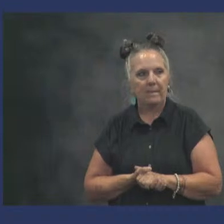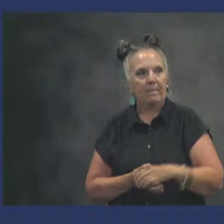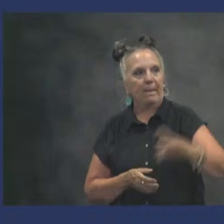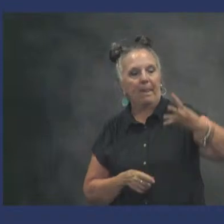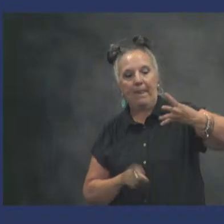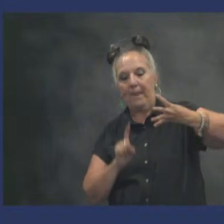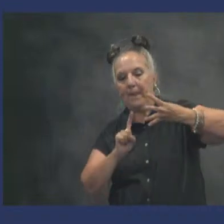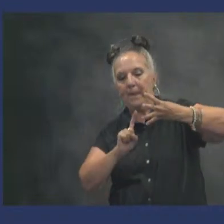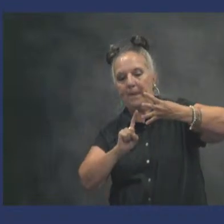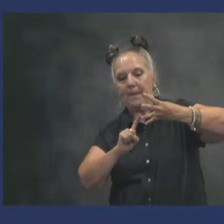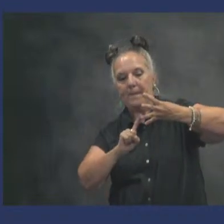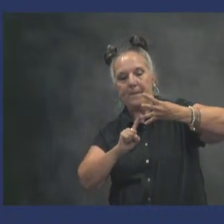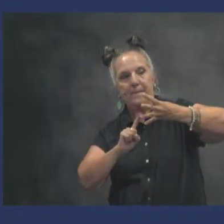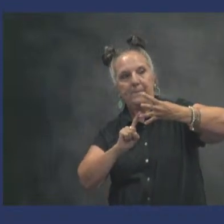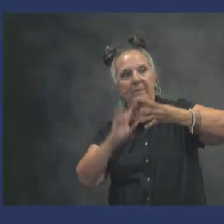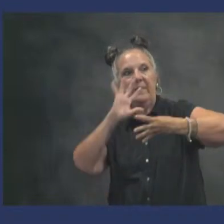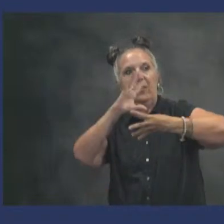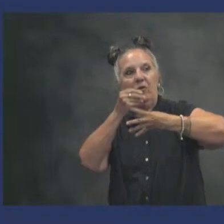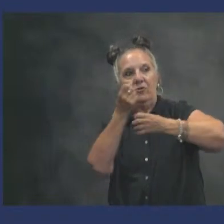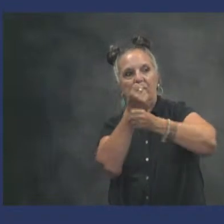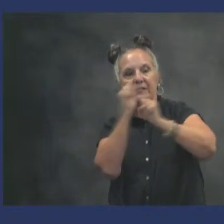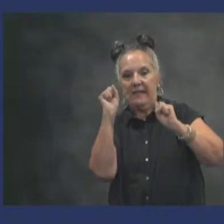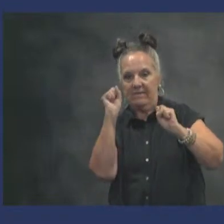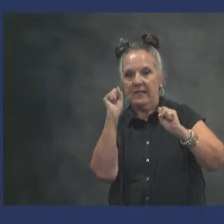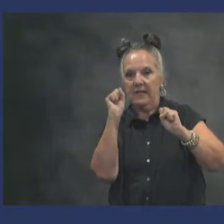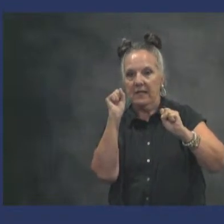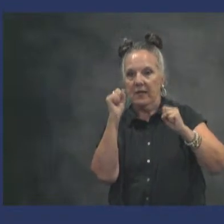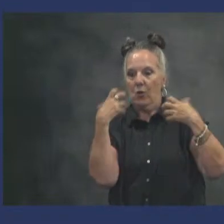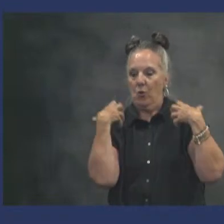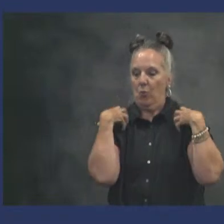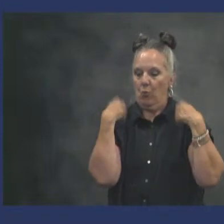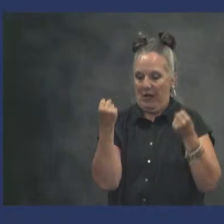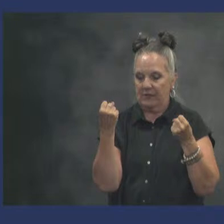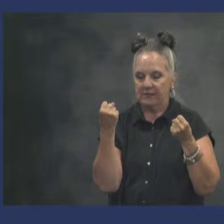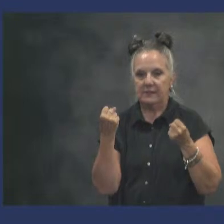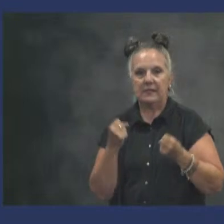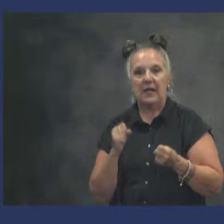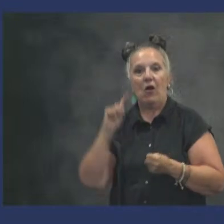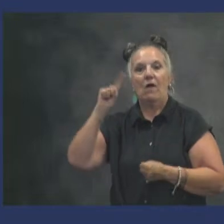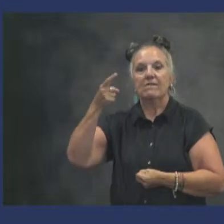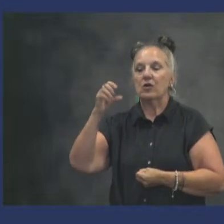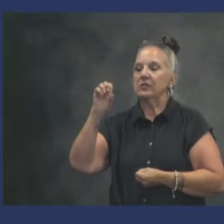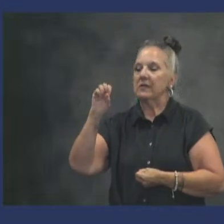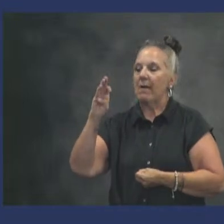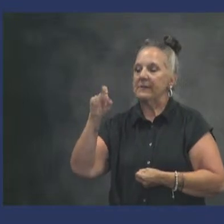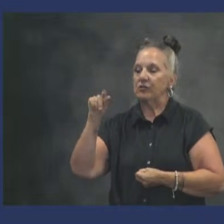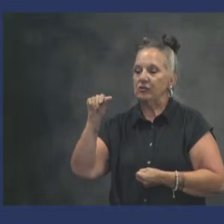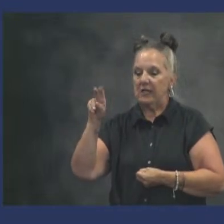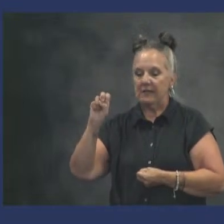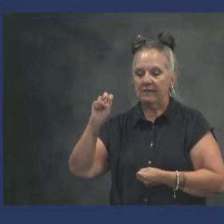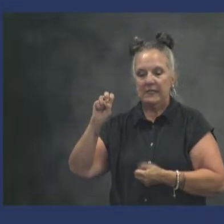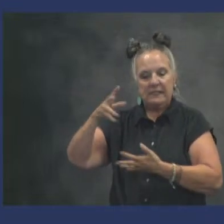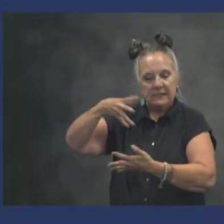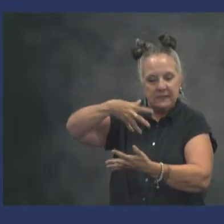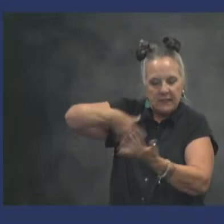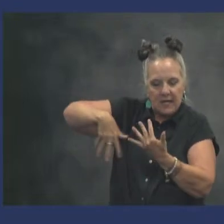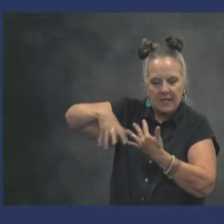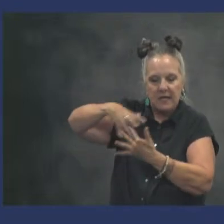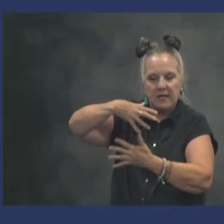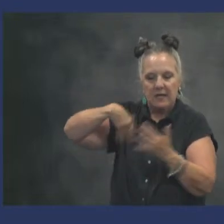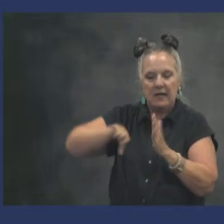Our third priority area, culture, safety, and wellness. Our first objective really centers around